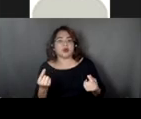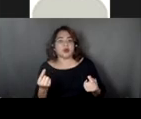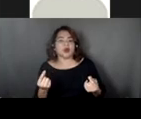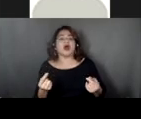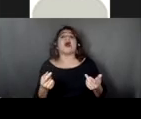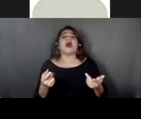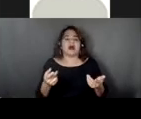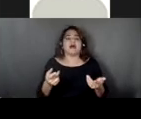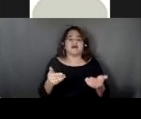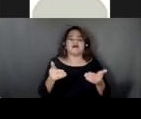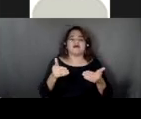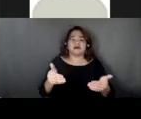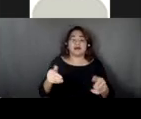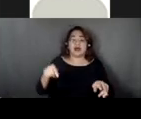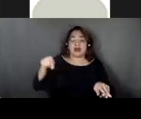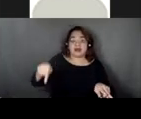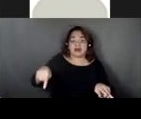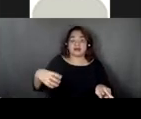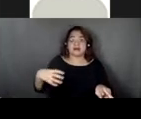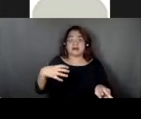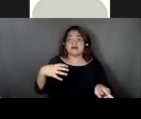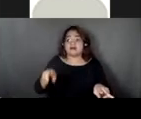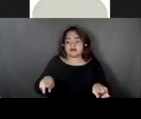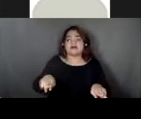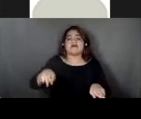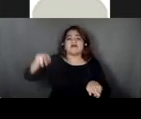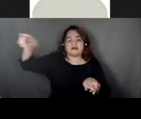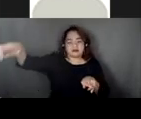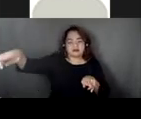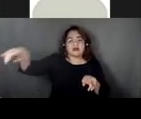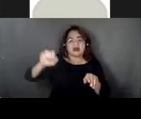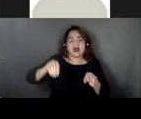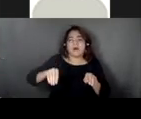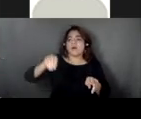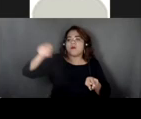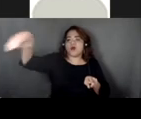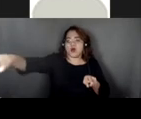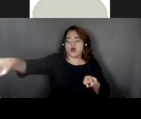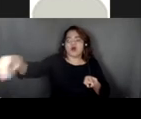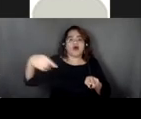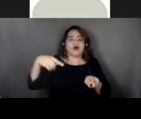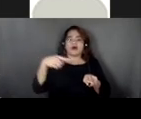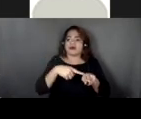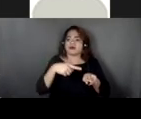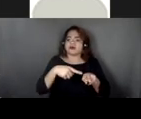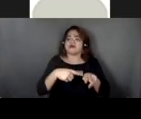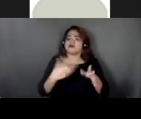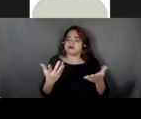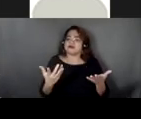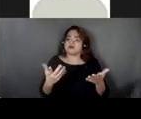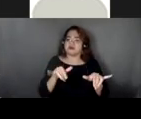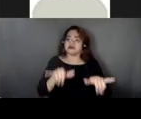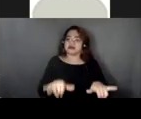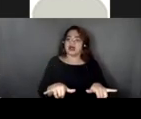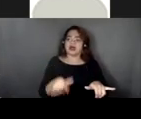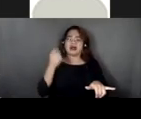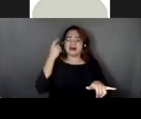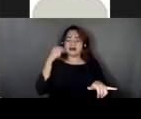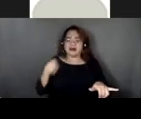to a different space. So we're not going to displace somebody because they're not being received well by another